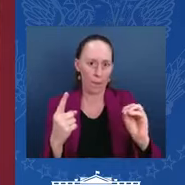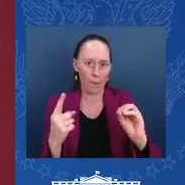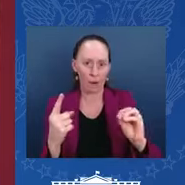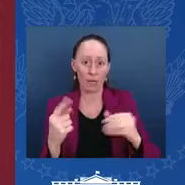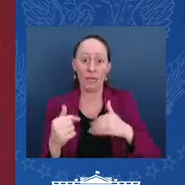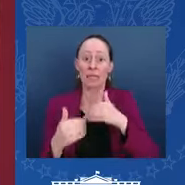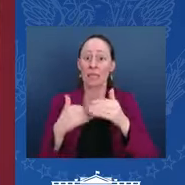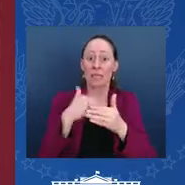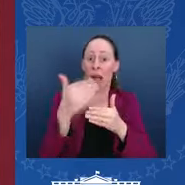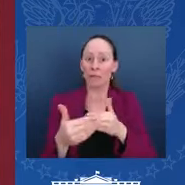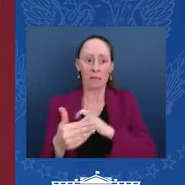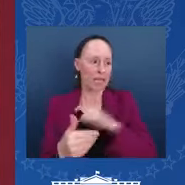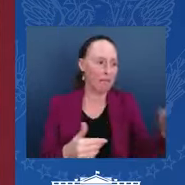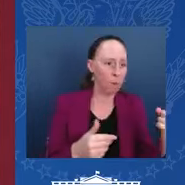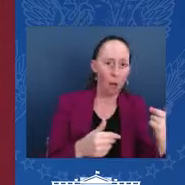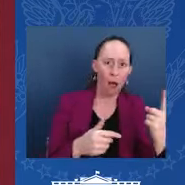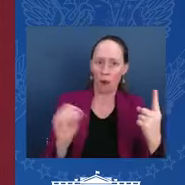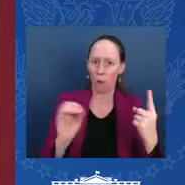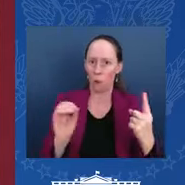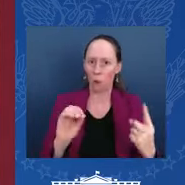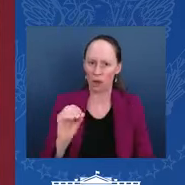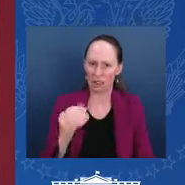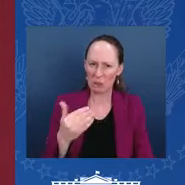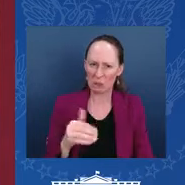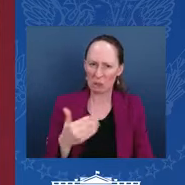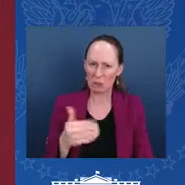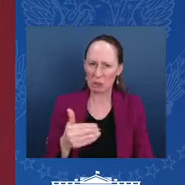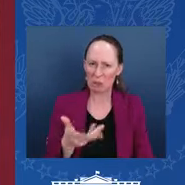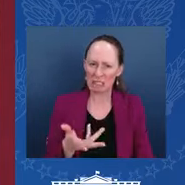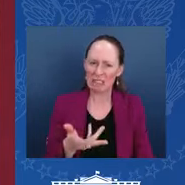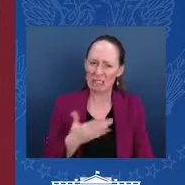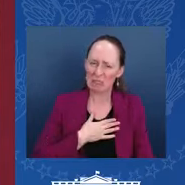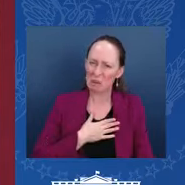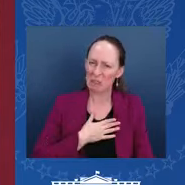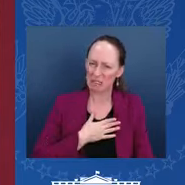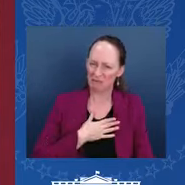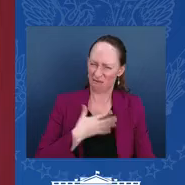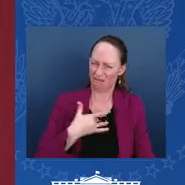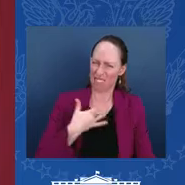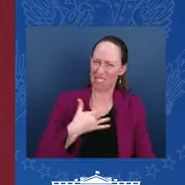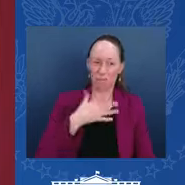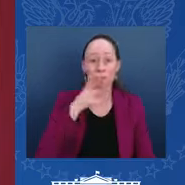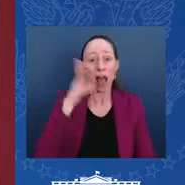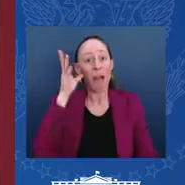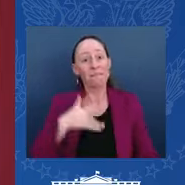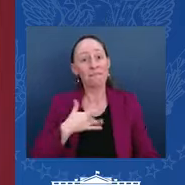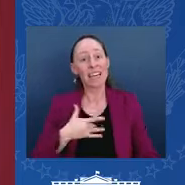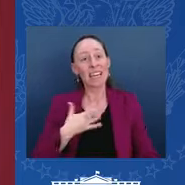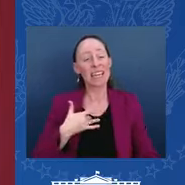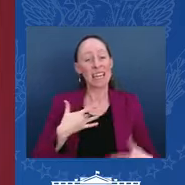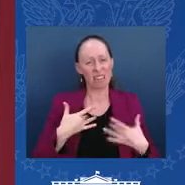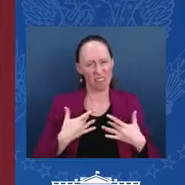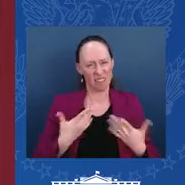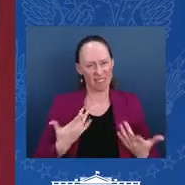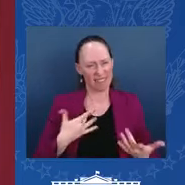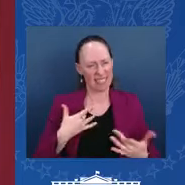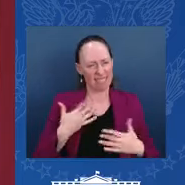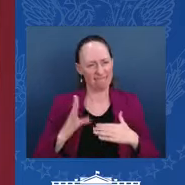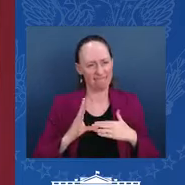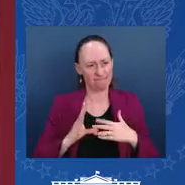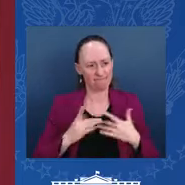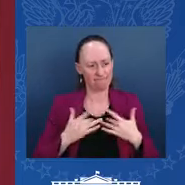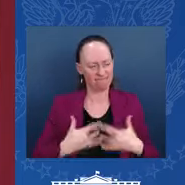self-worth. Your ability to look your child in the eye. I mean this from the bottom of my heart. Look your child in the